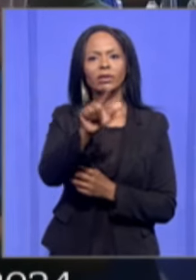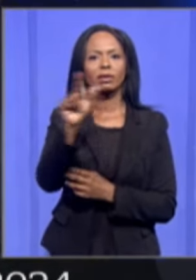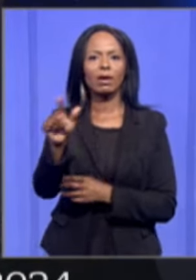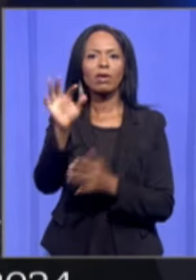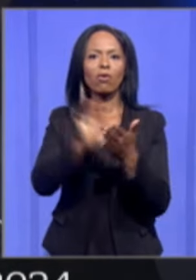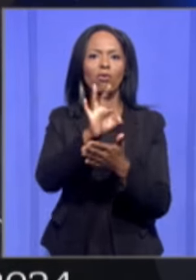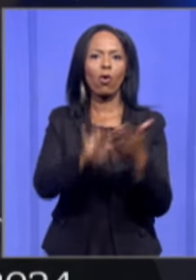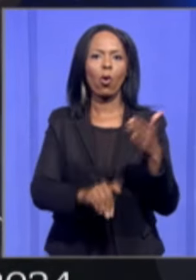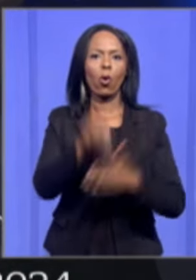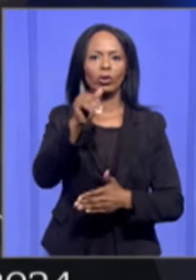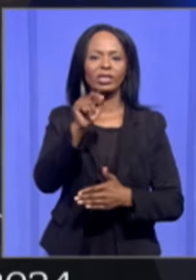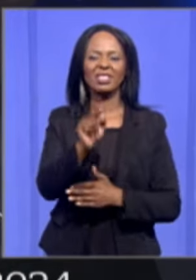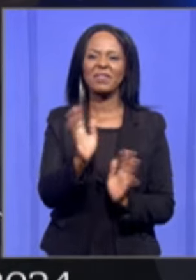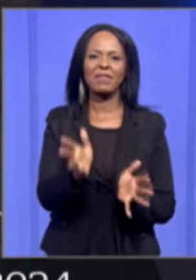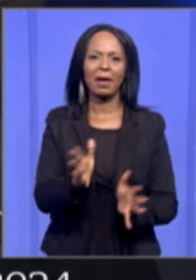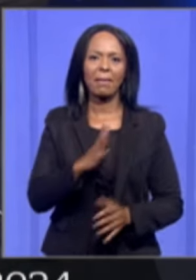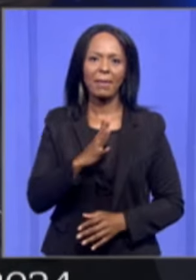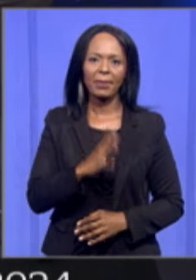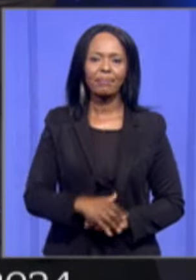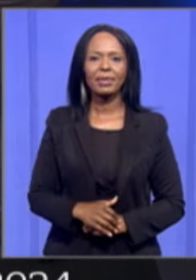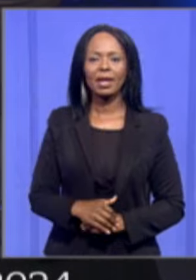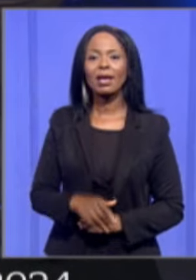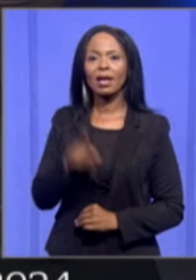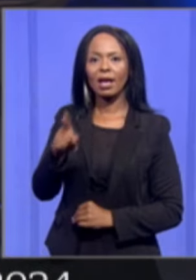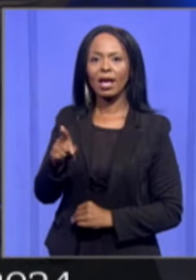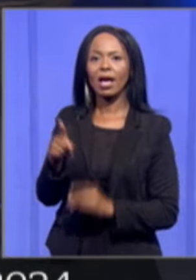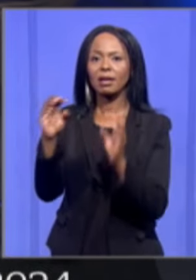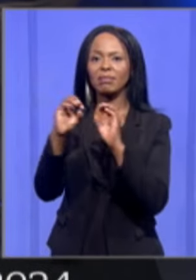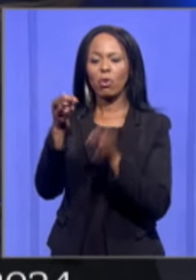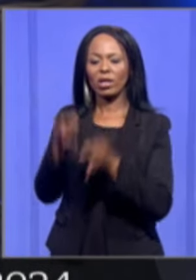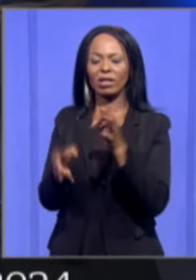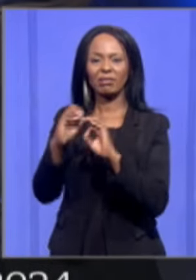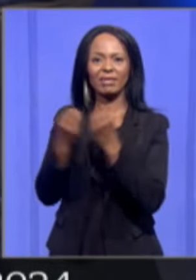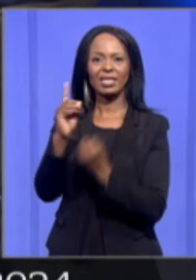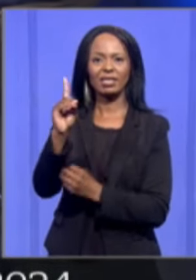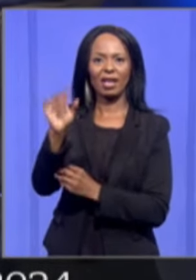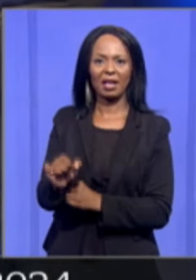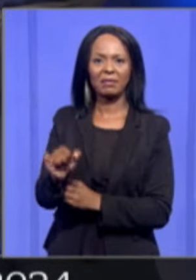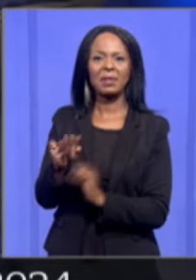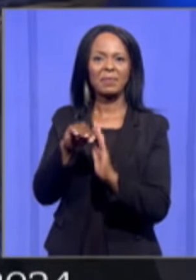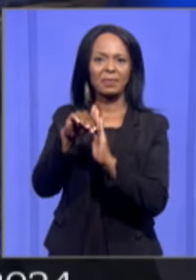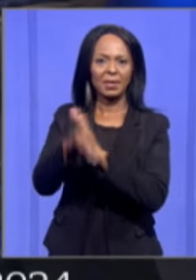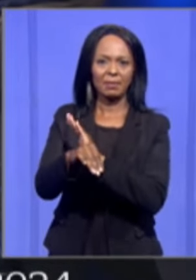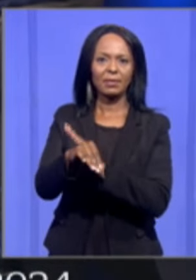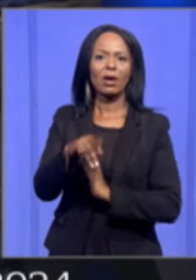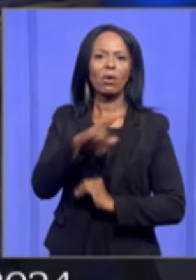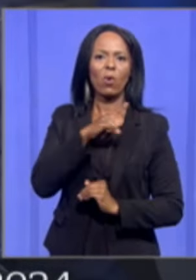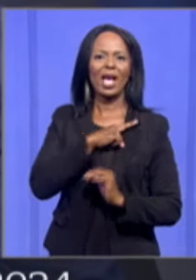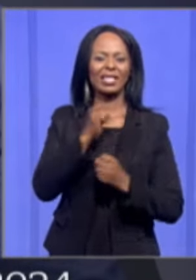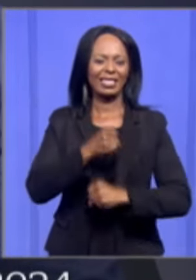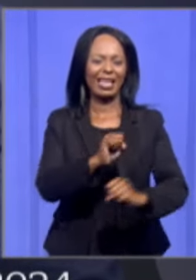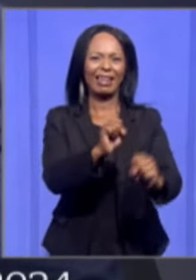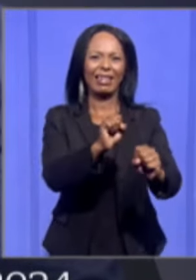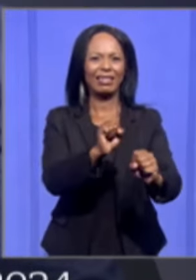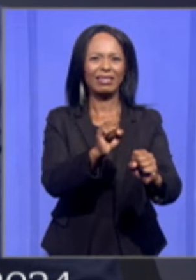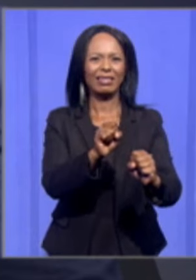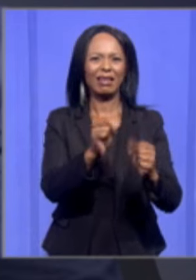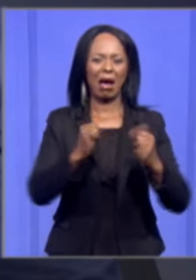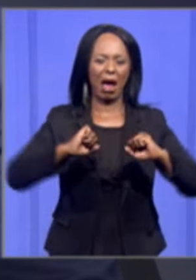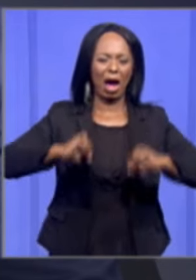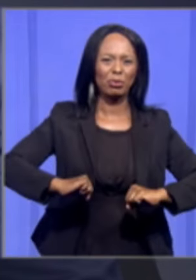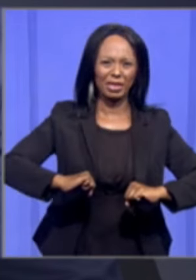20.77. I'm seeing that the party is going to regress, especially looking at the strategy they have adopted, and that's why I feel like I can't be part of that. I